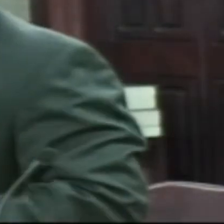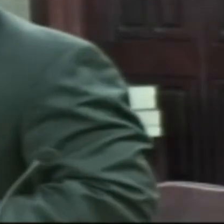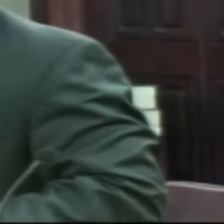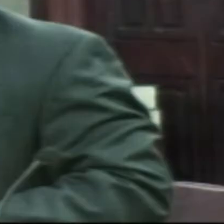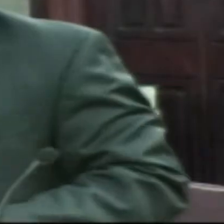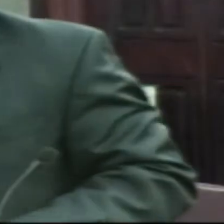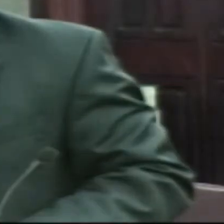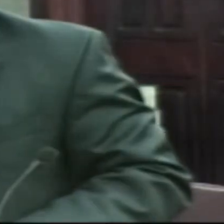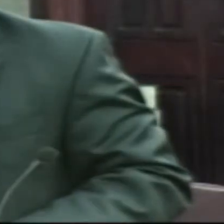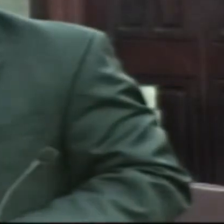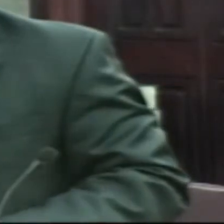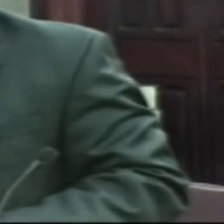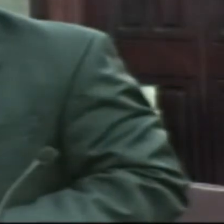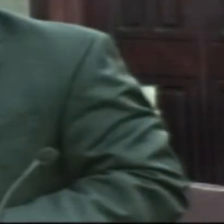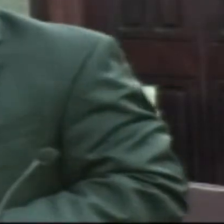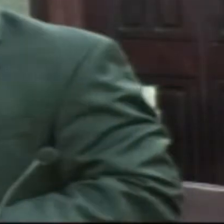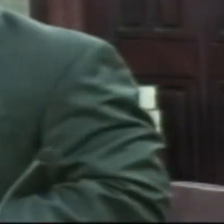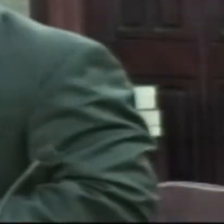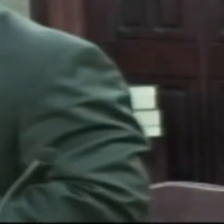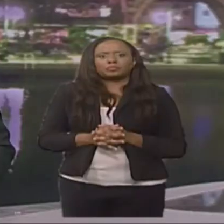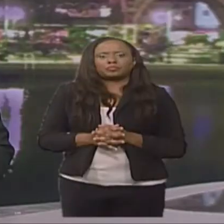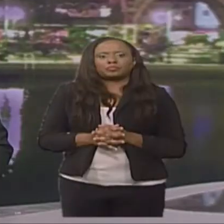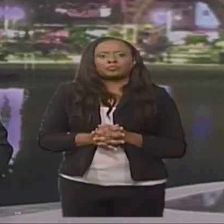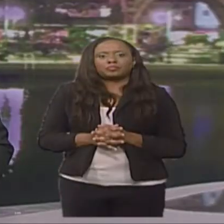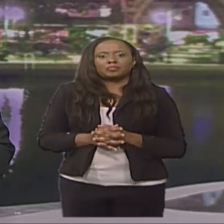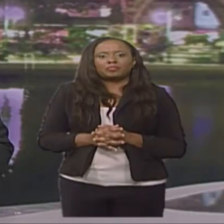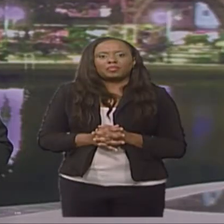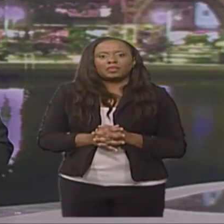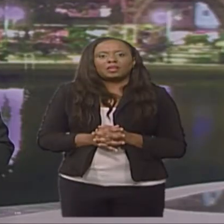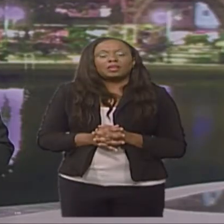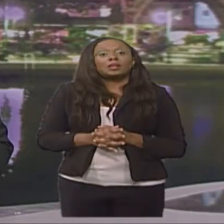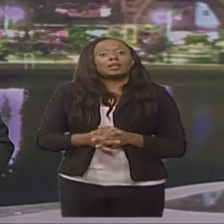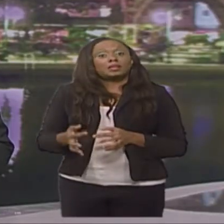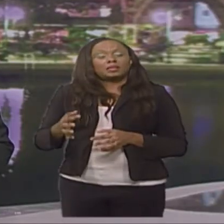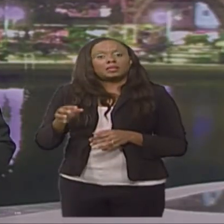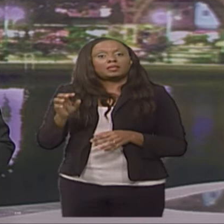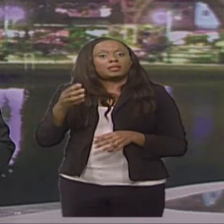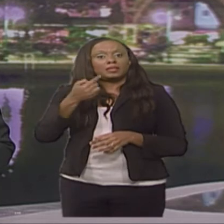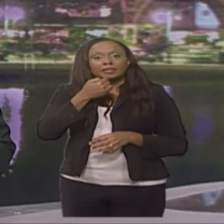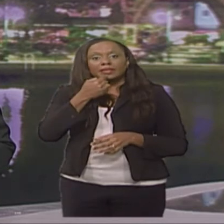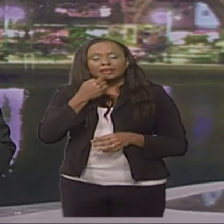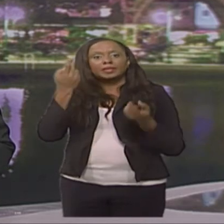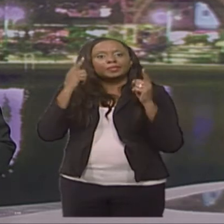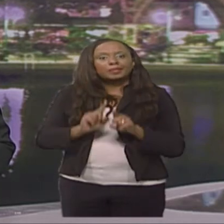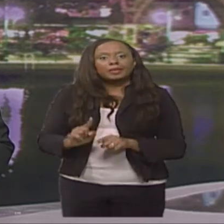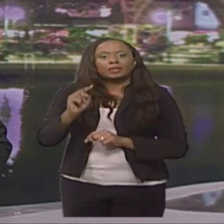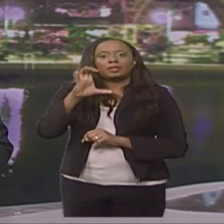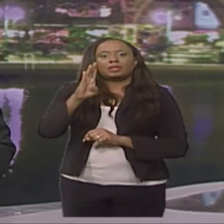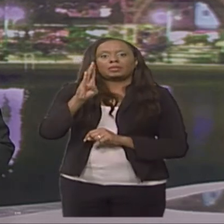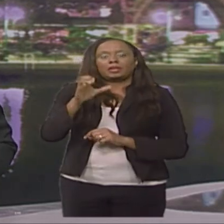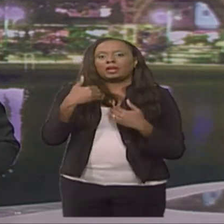to zoom in on this particular opportunity. Mr. Lashley agrees that CBC, due to its huge